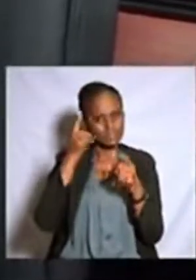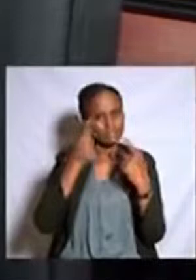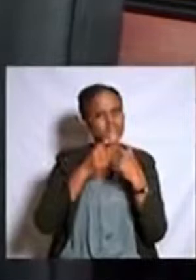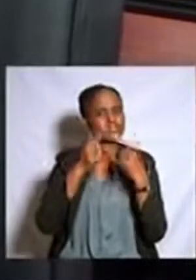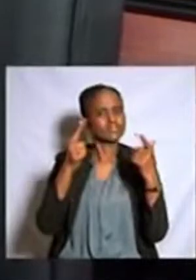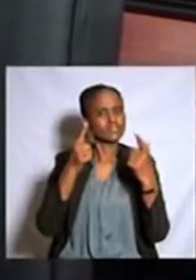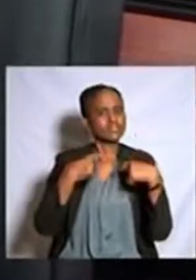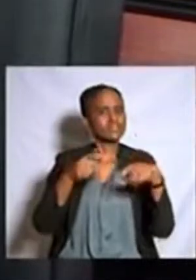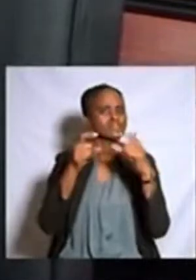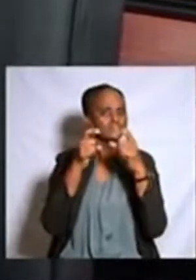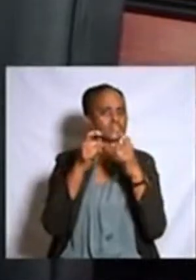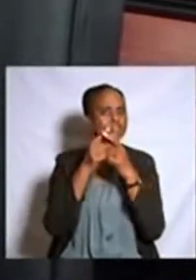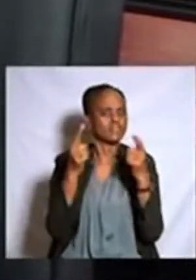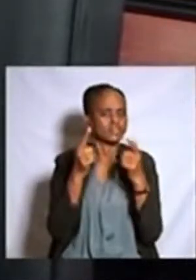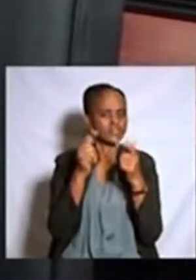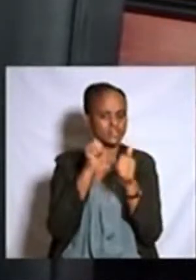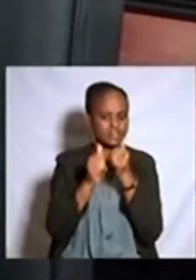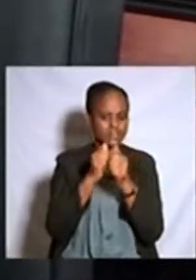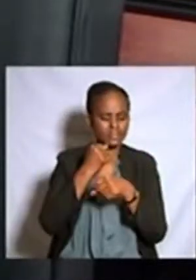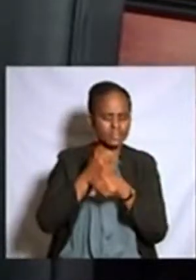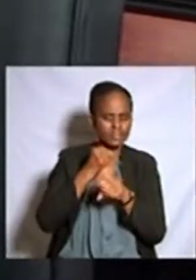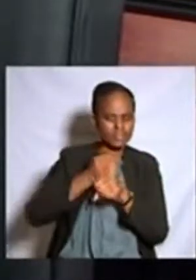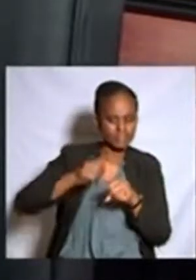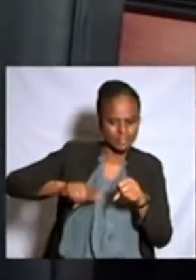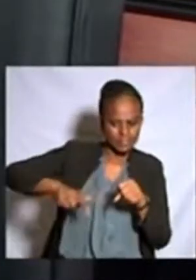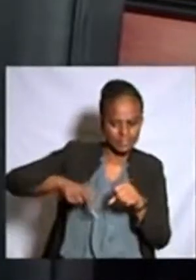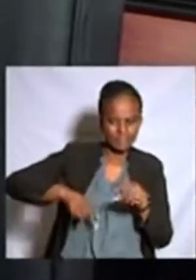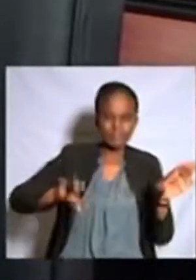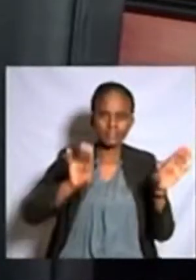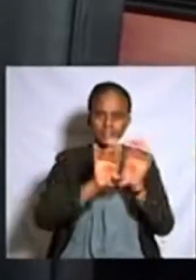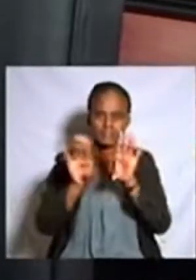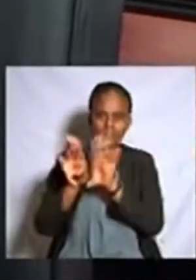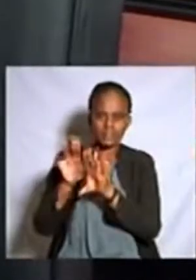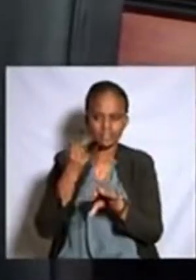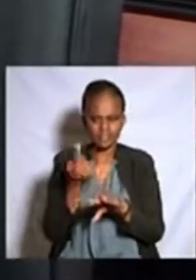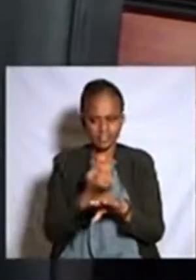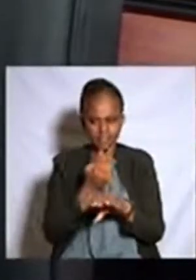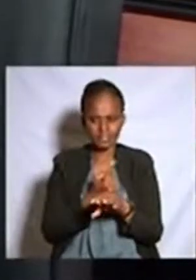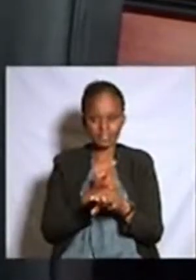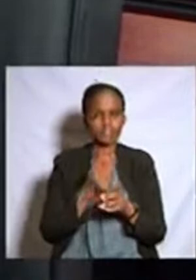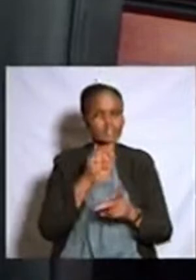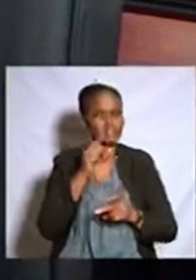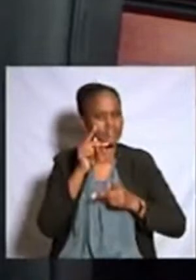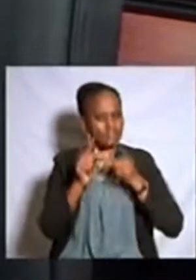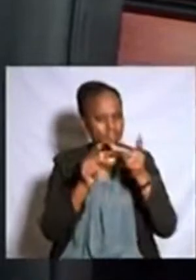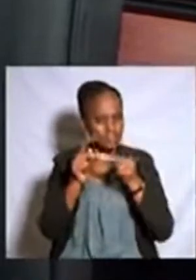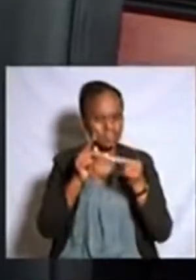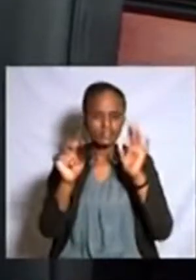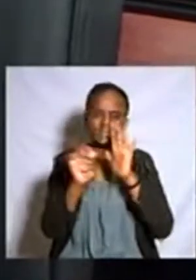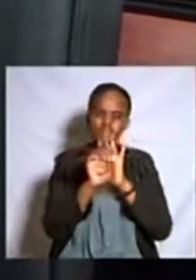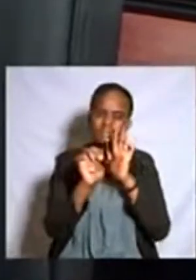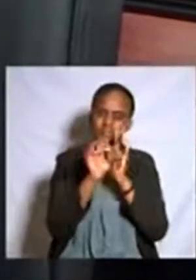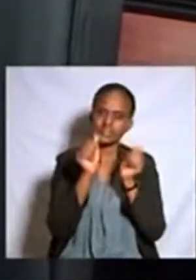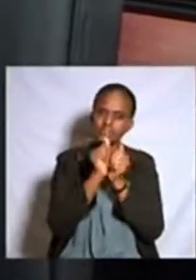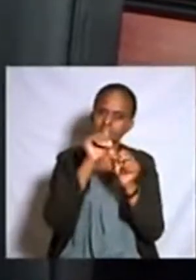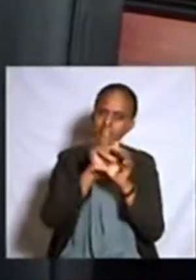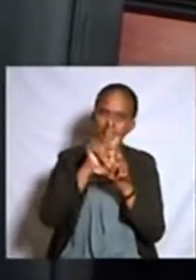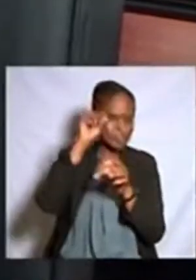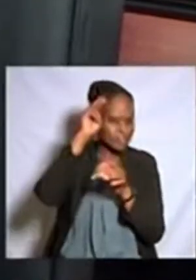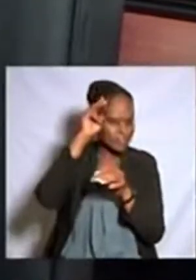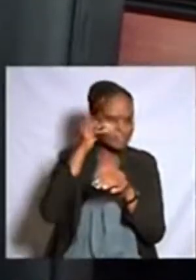challenge which has delayed the closure of these is just the processes, for instance, within the Ministry of